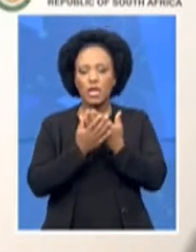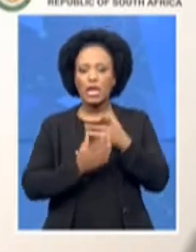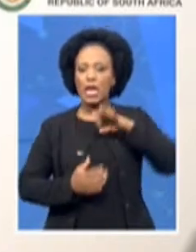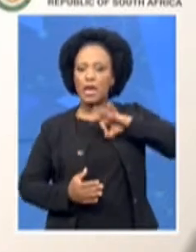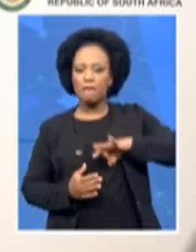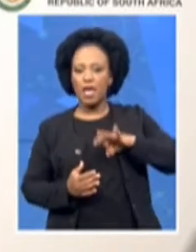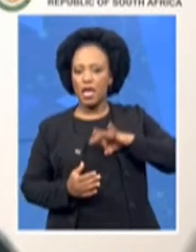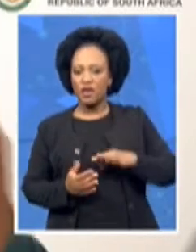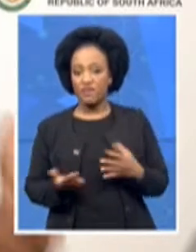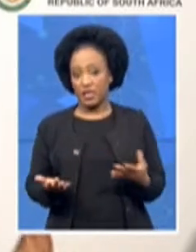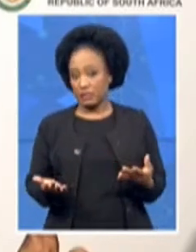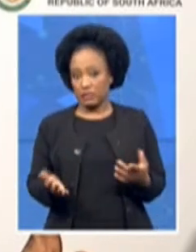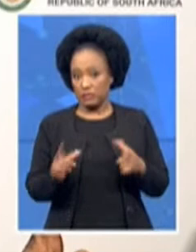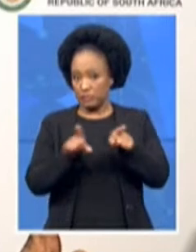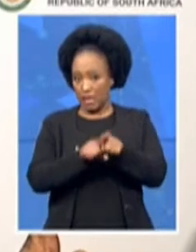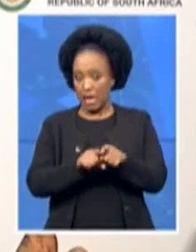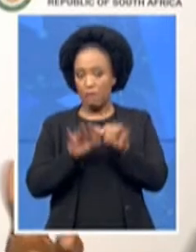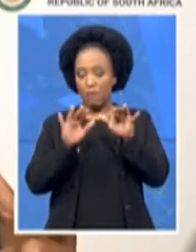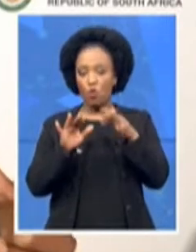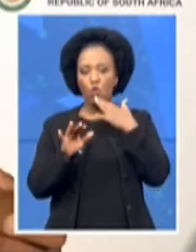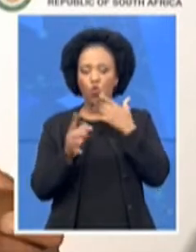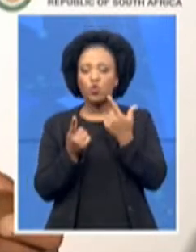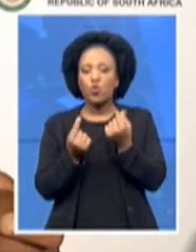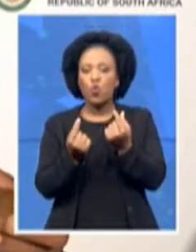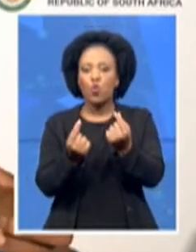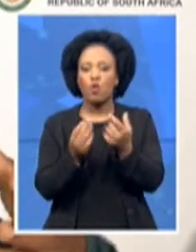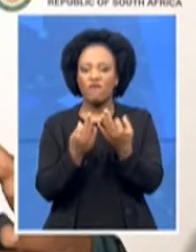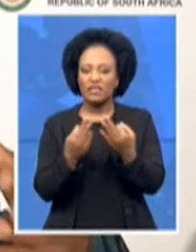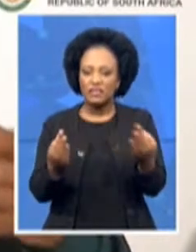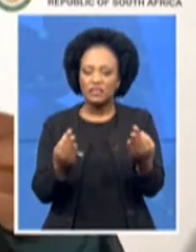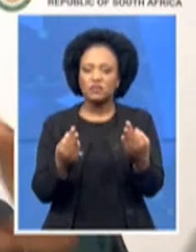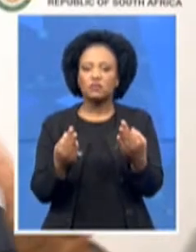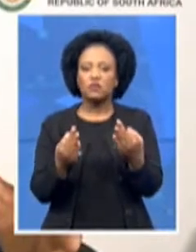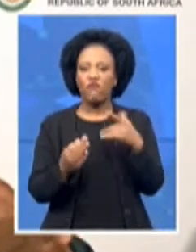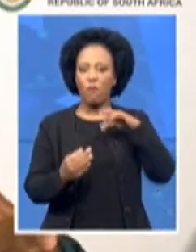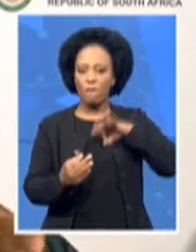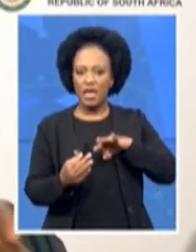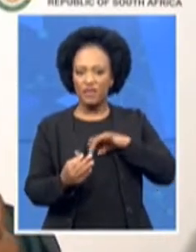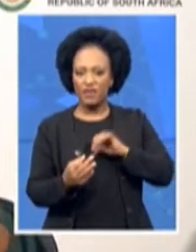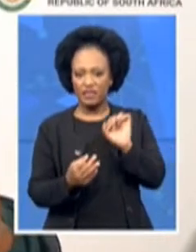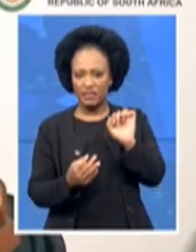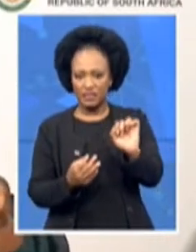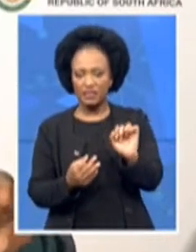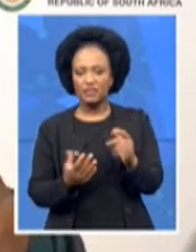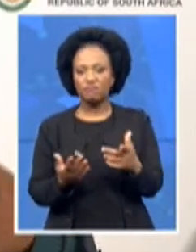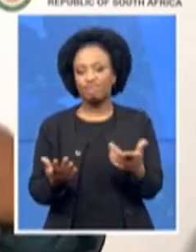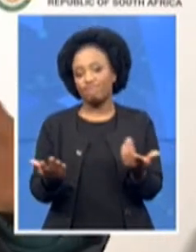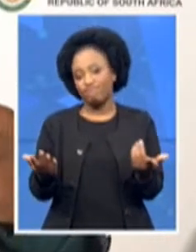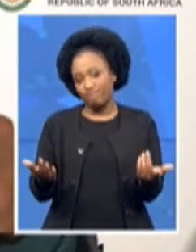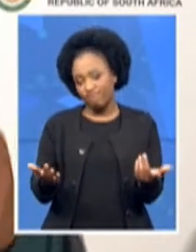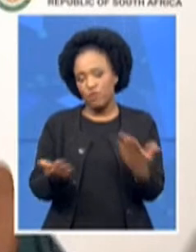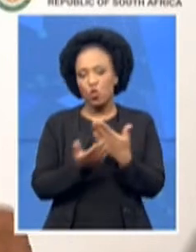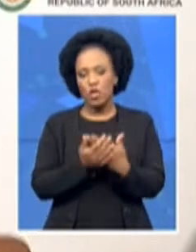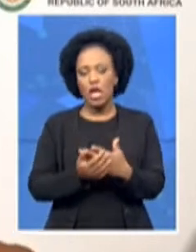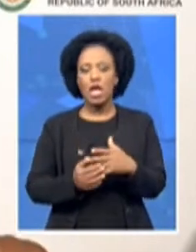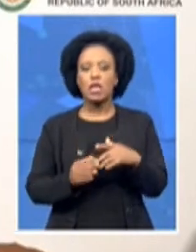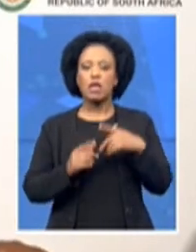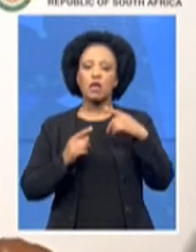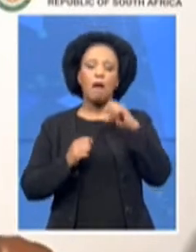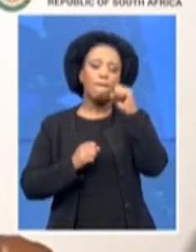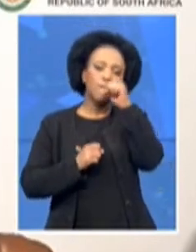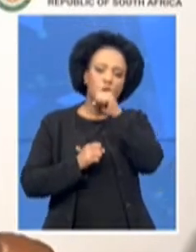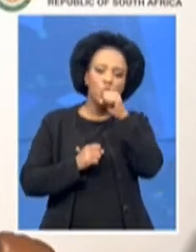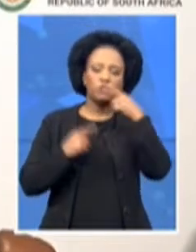facilities can then get the benefit that you can have a bigger music festival if you've got strictly